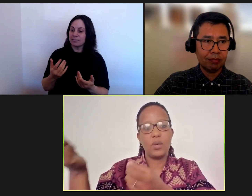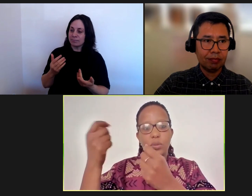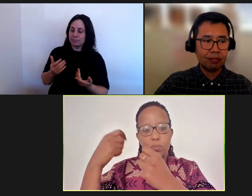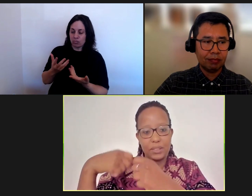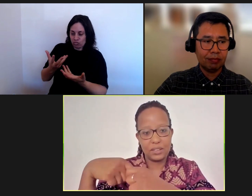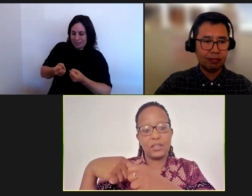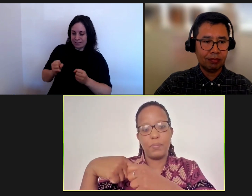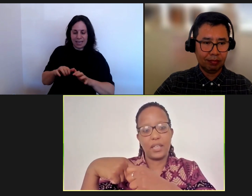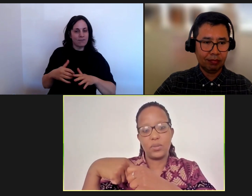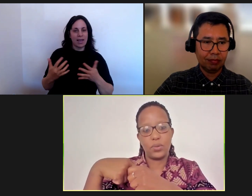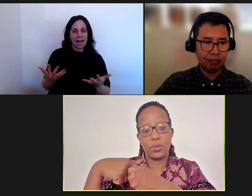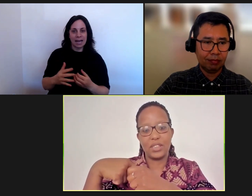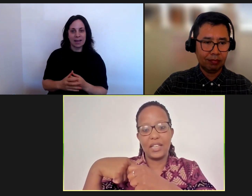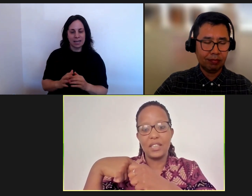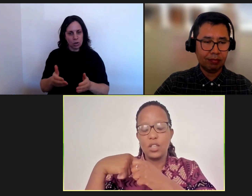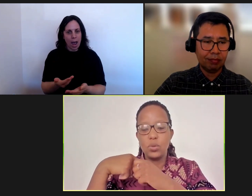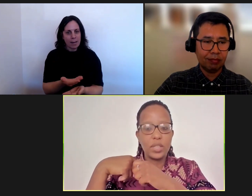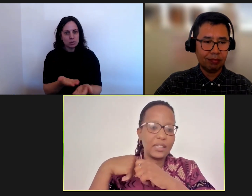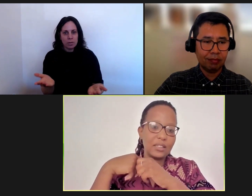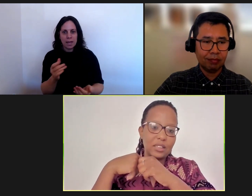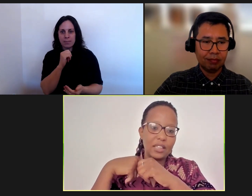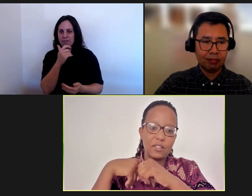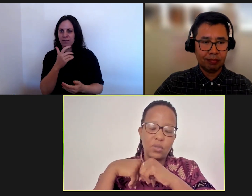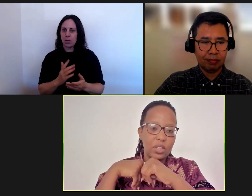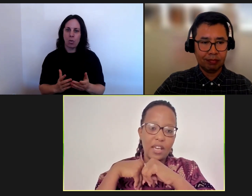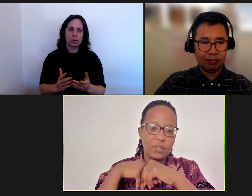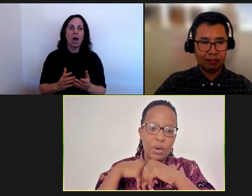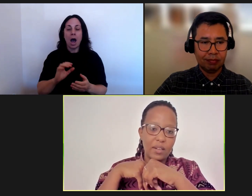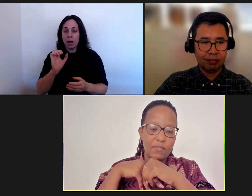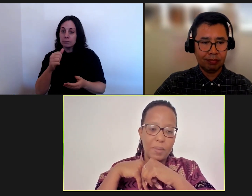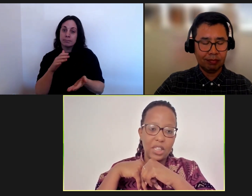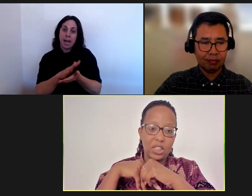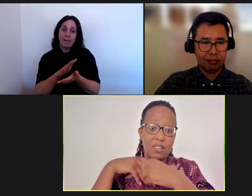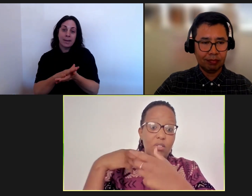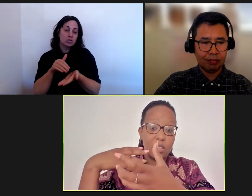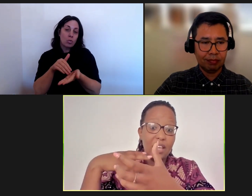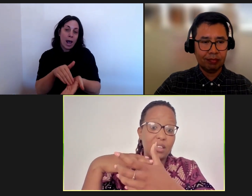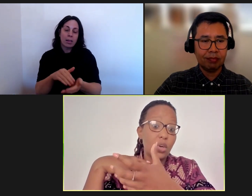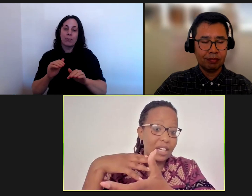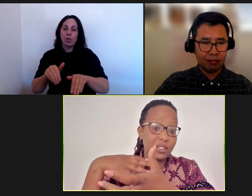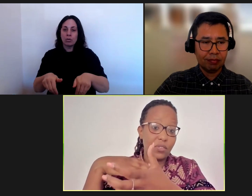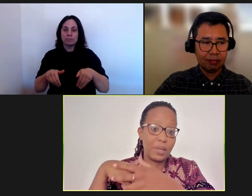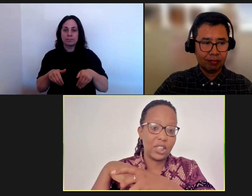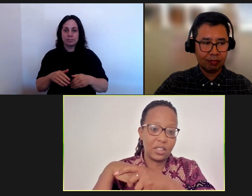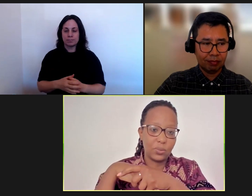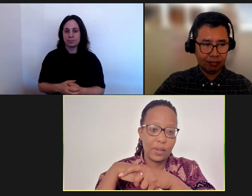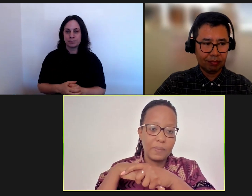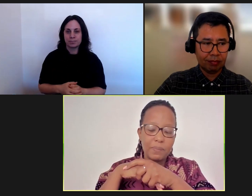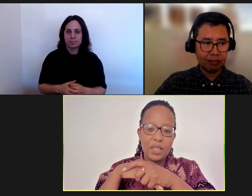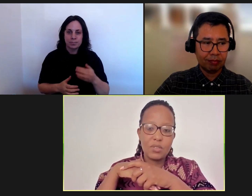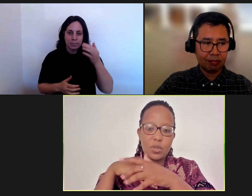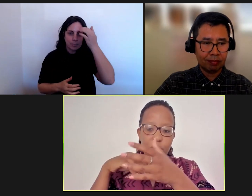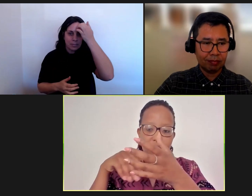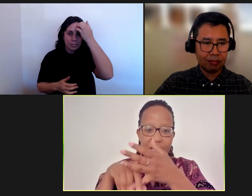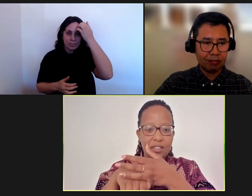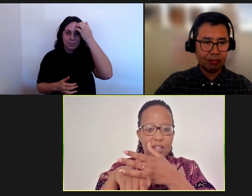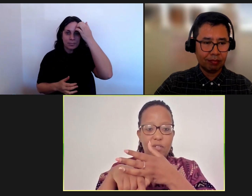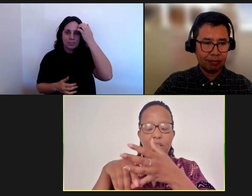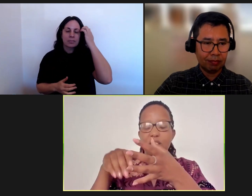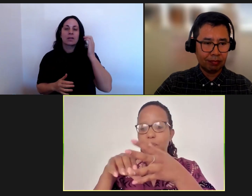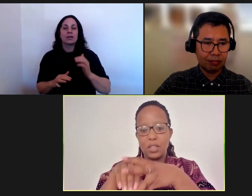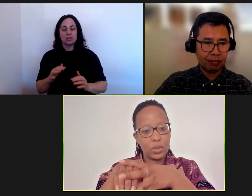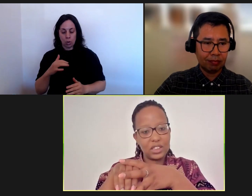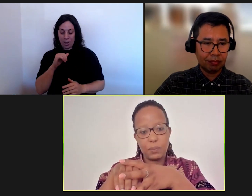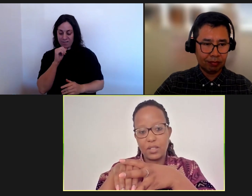decide whether they want to participate or not. And you can't decide if you don't have the right information and the correct information as well. So providing